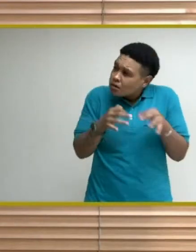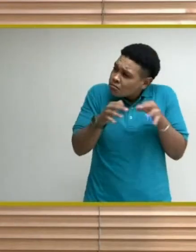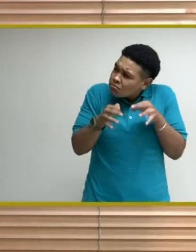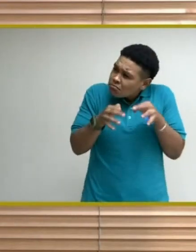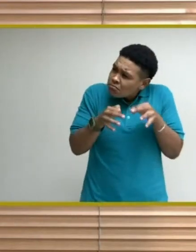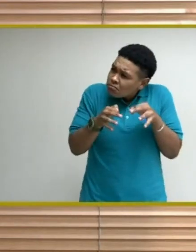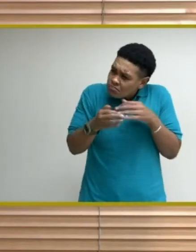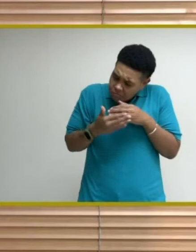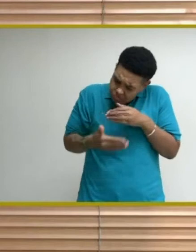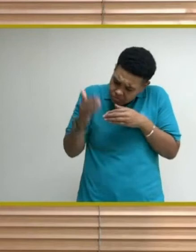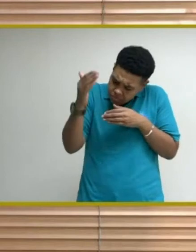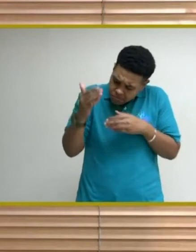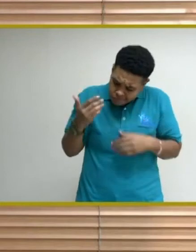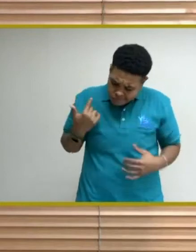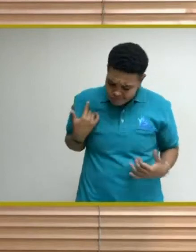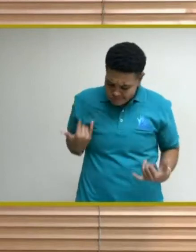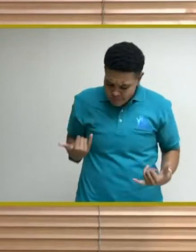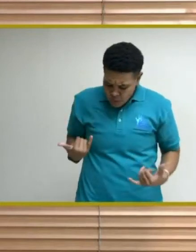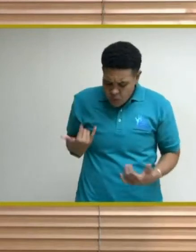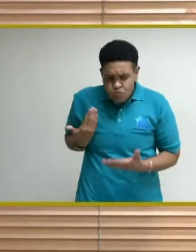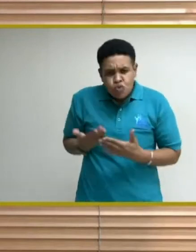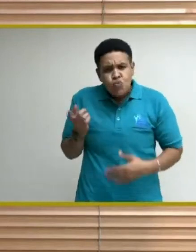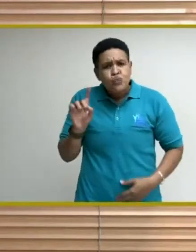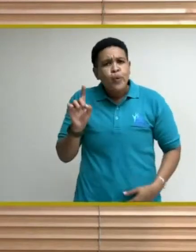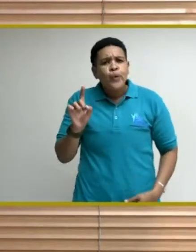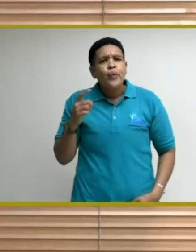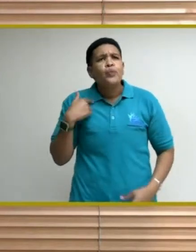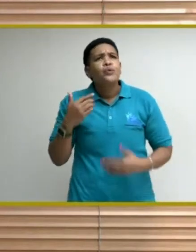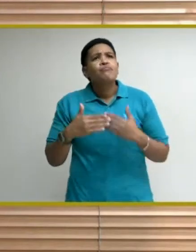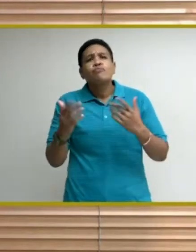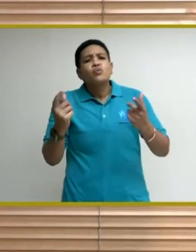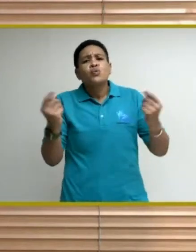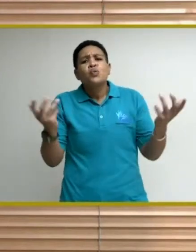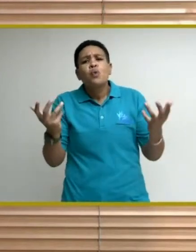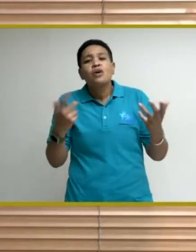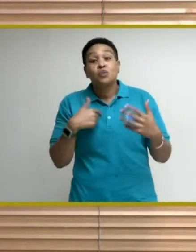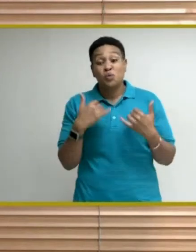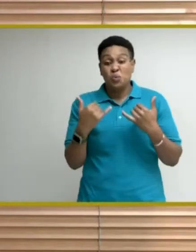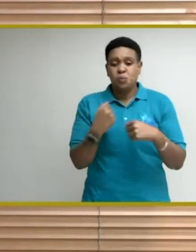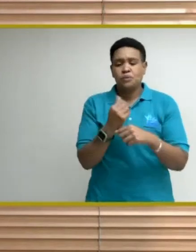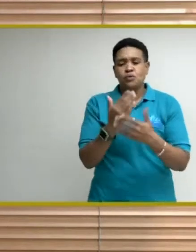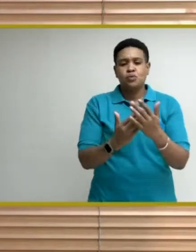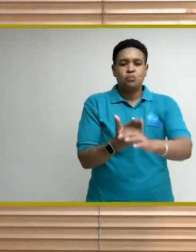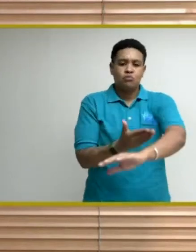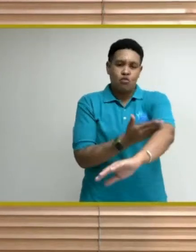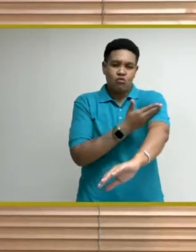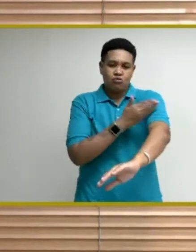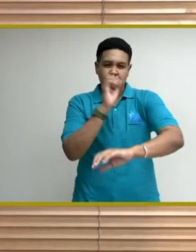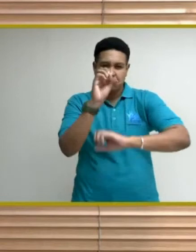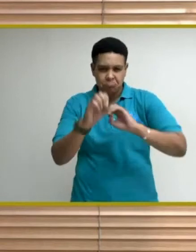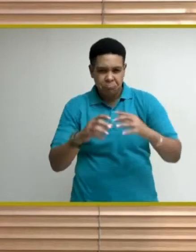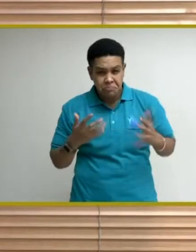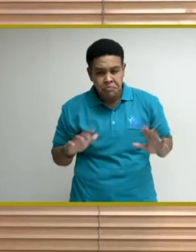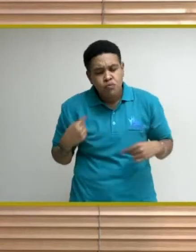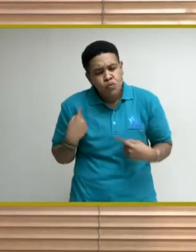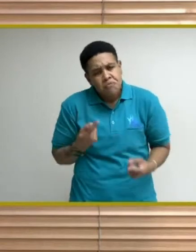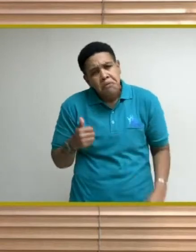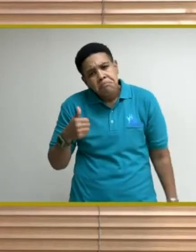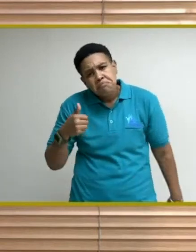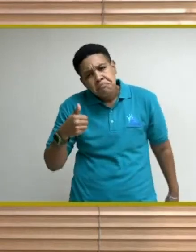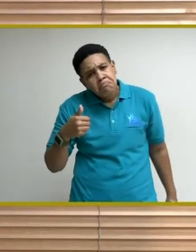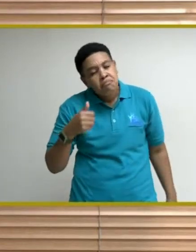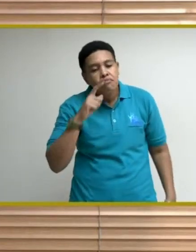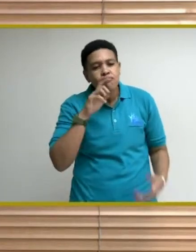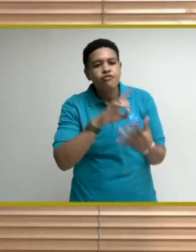we're headed, where we are, and we are making some progress, which is good in terms